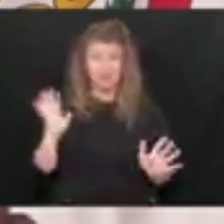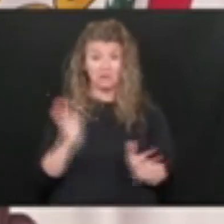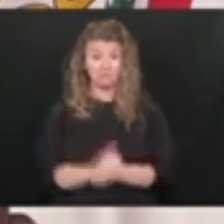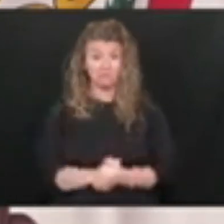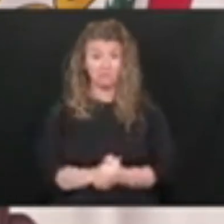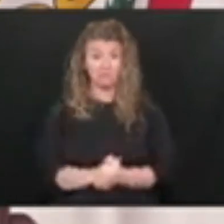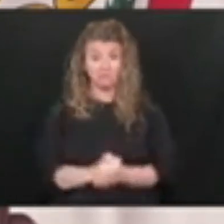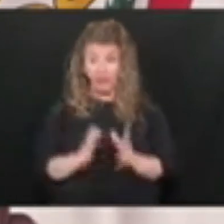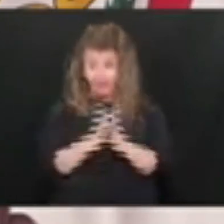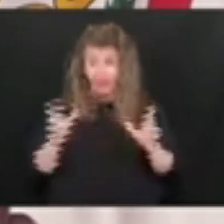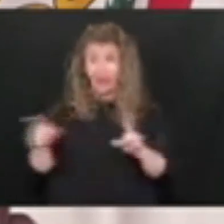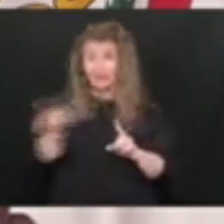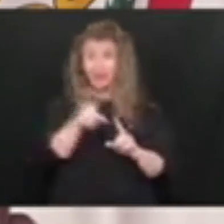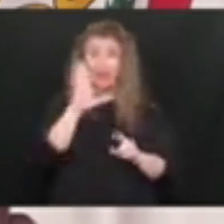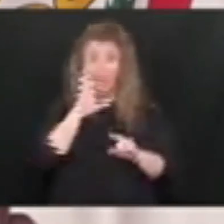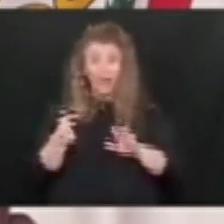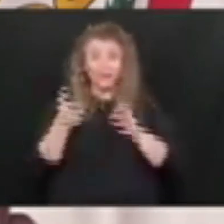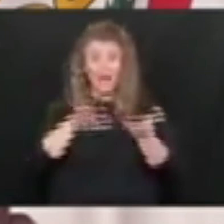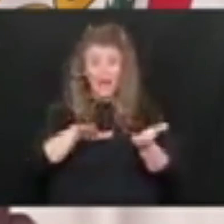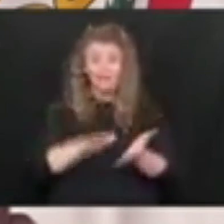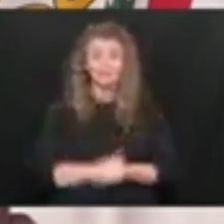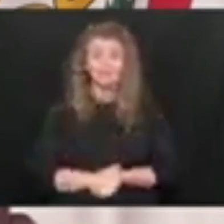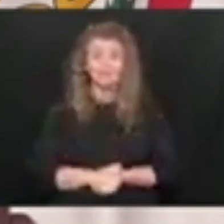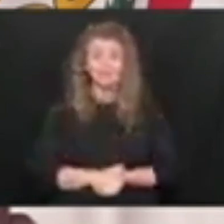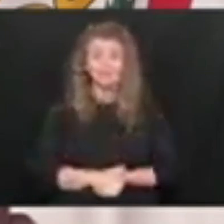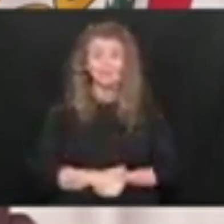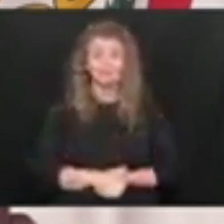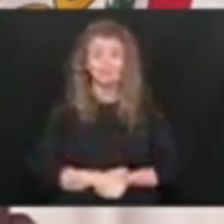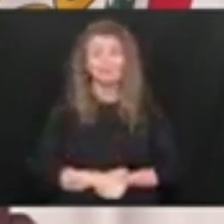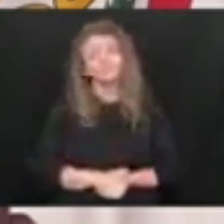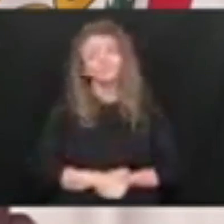bunch of you are going to die. And